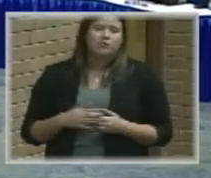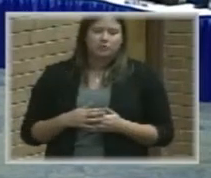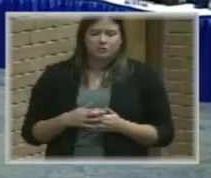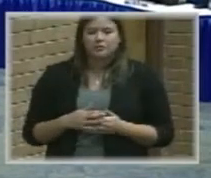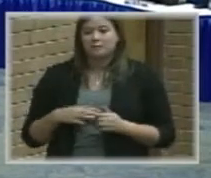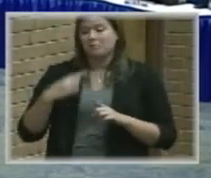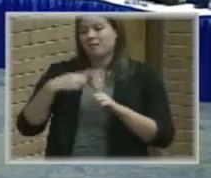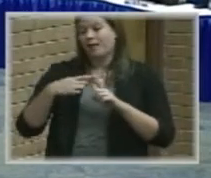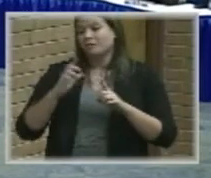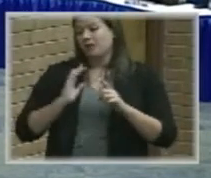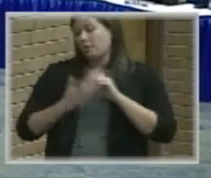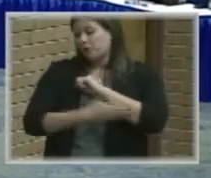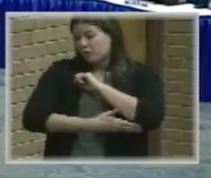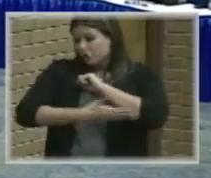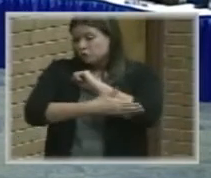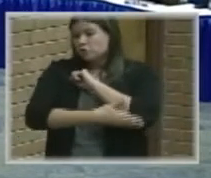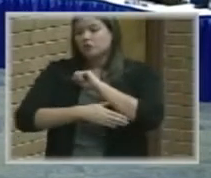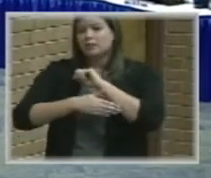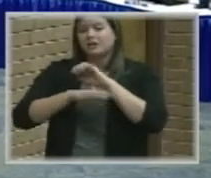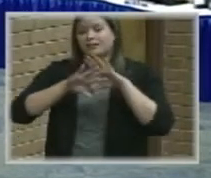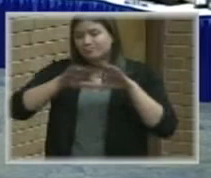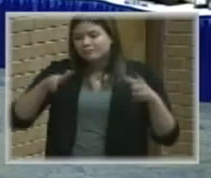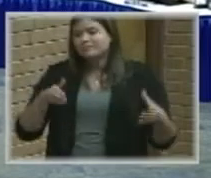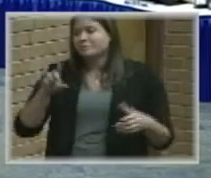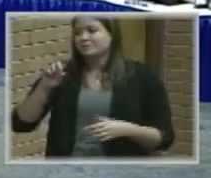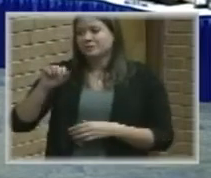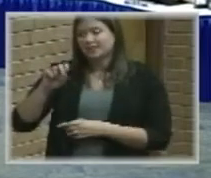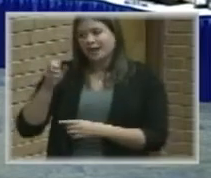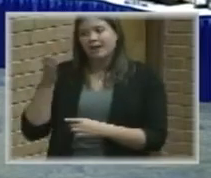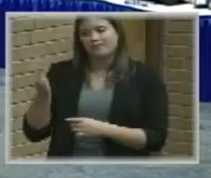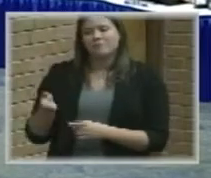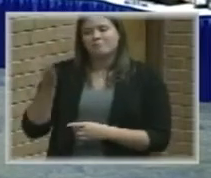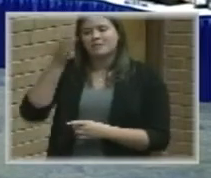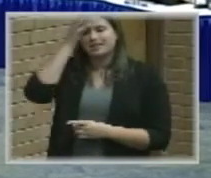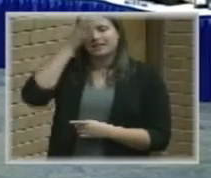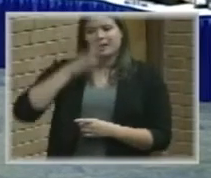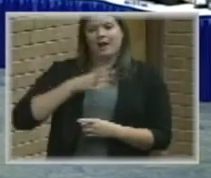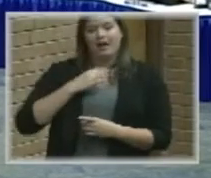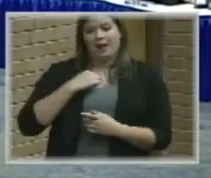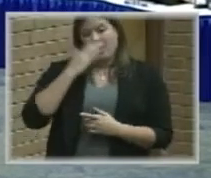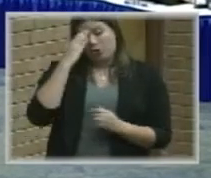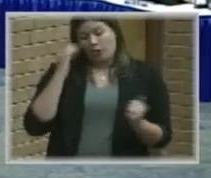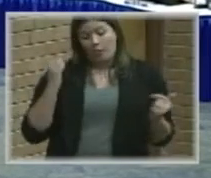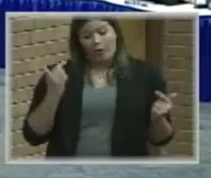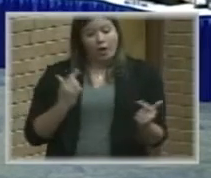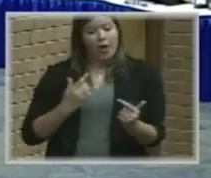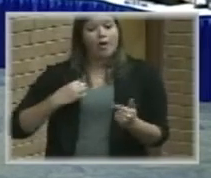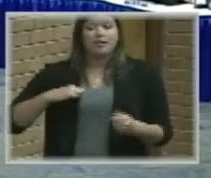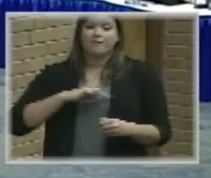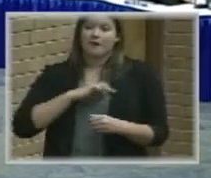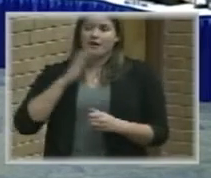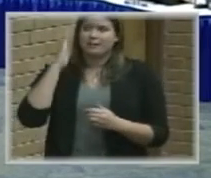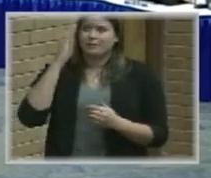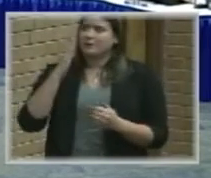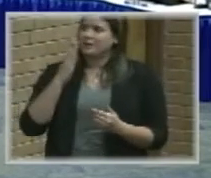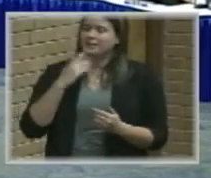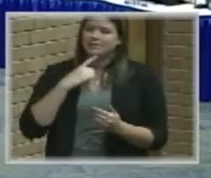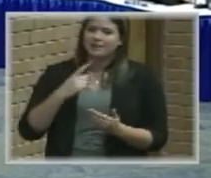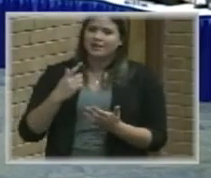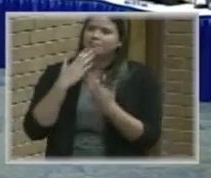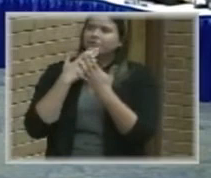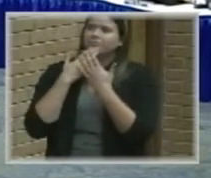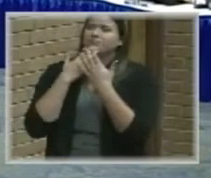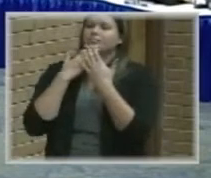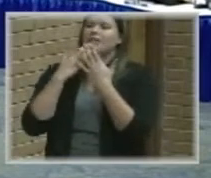the country. David is a guy that I know all of us are going to say thank you in a